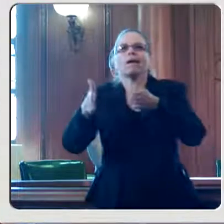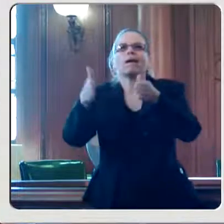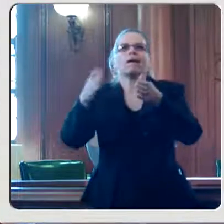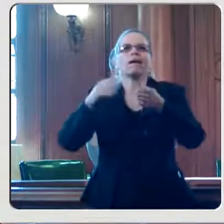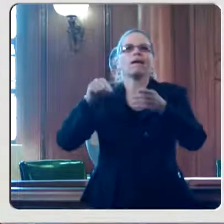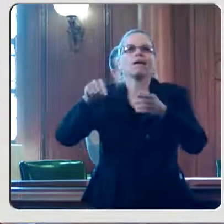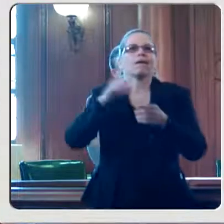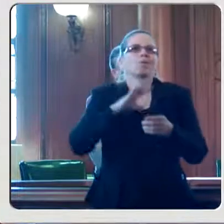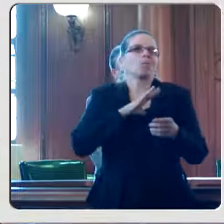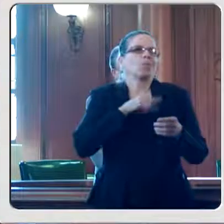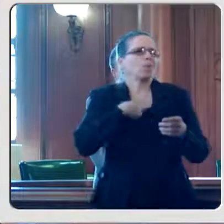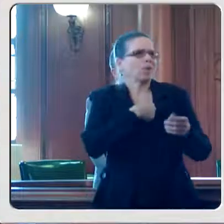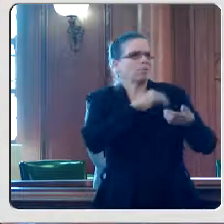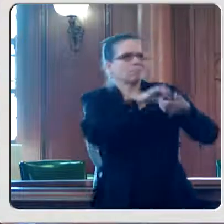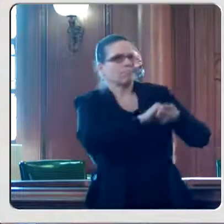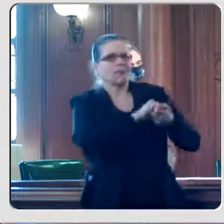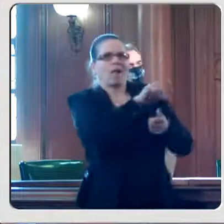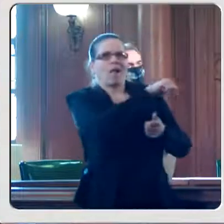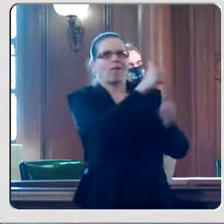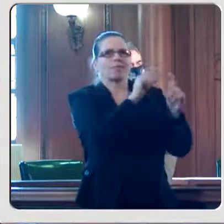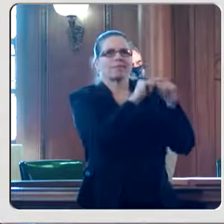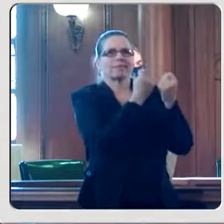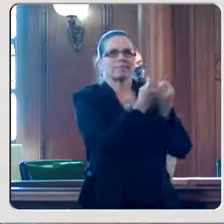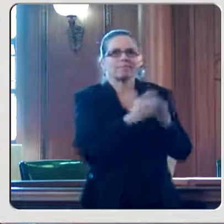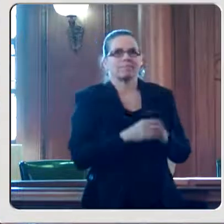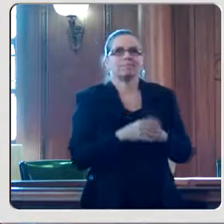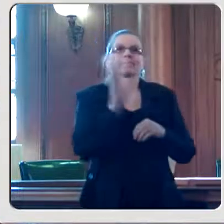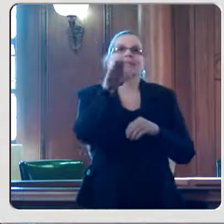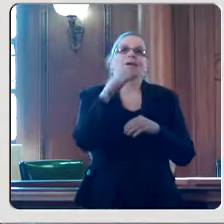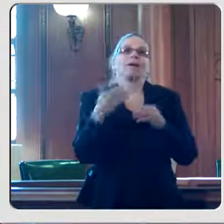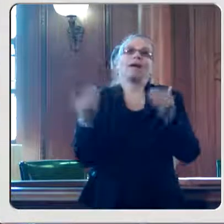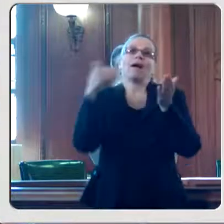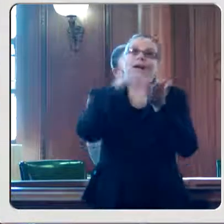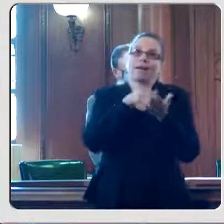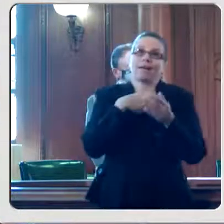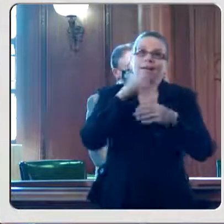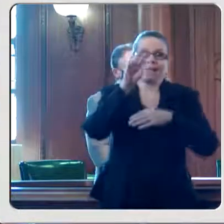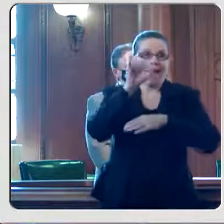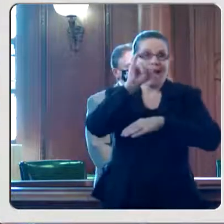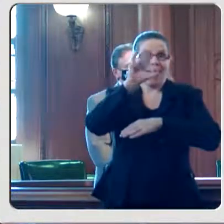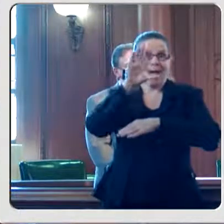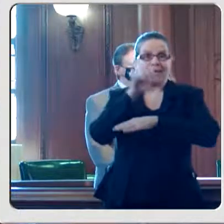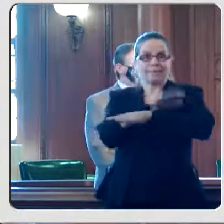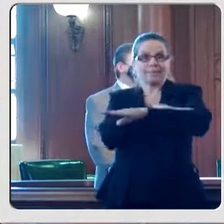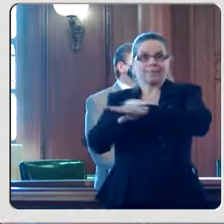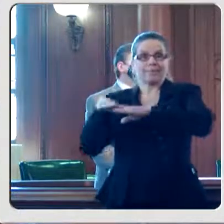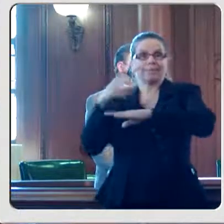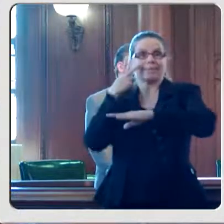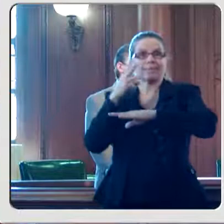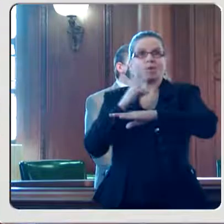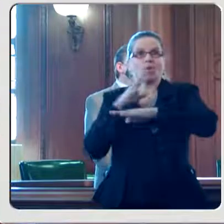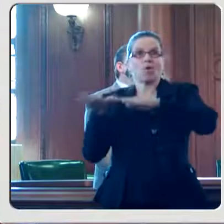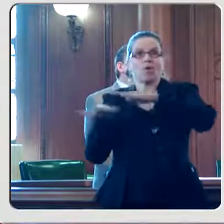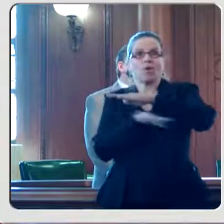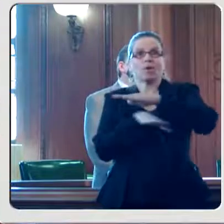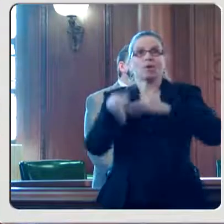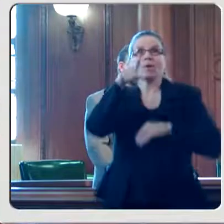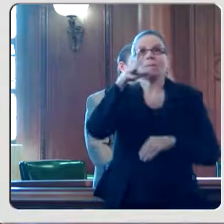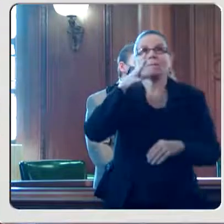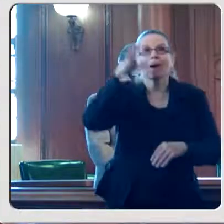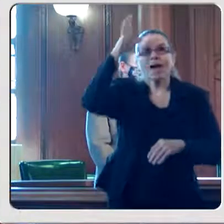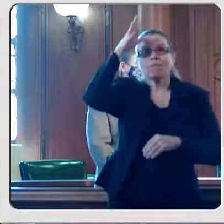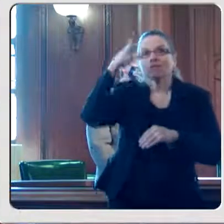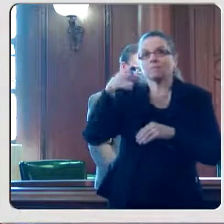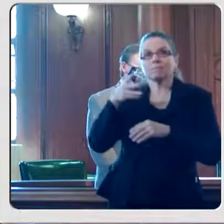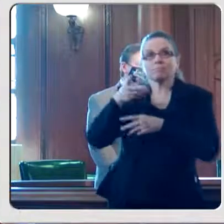last, on ice safety, to echo Commissioner Calvi's request, please talk to your children. to stay off